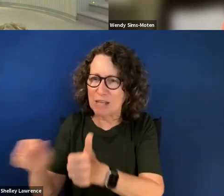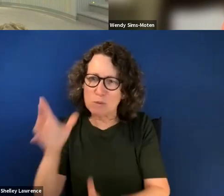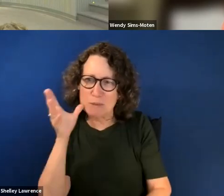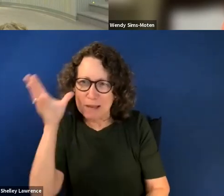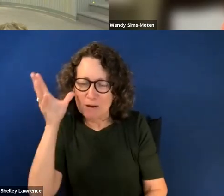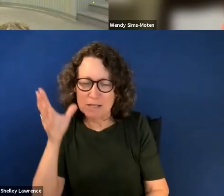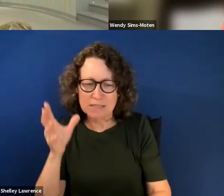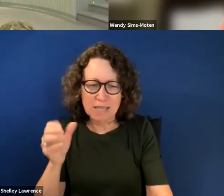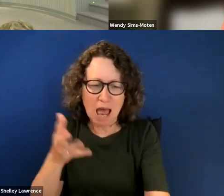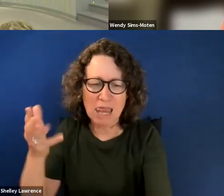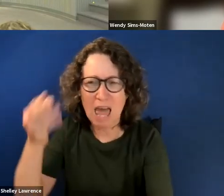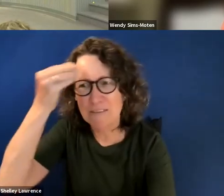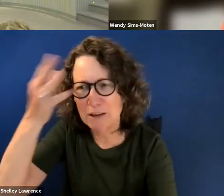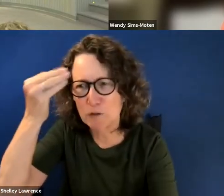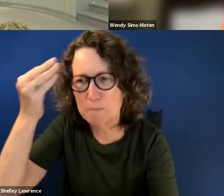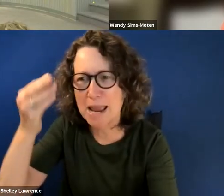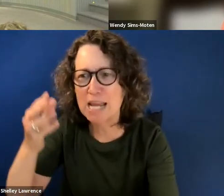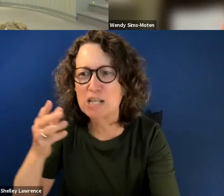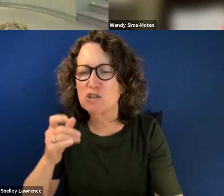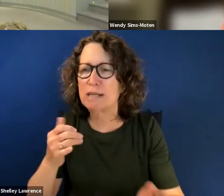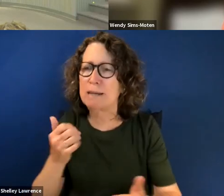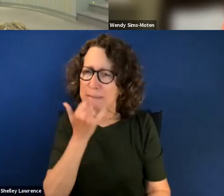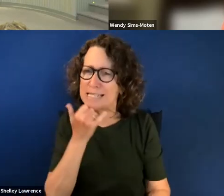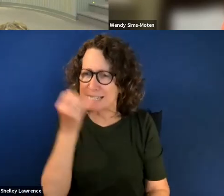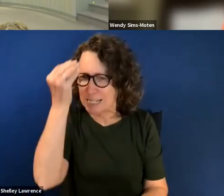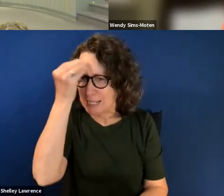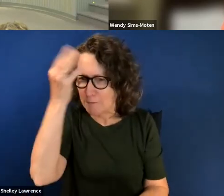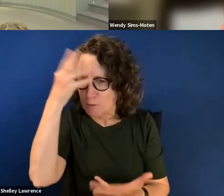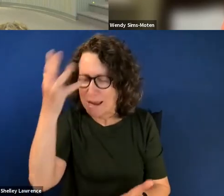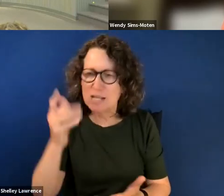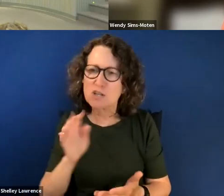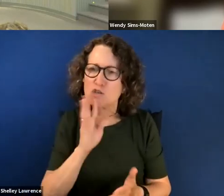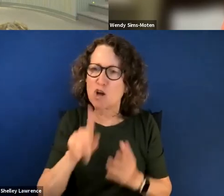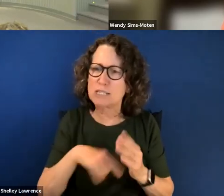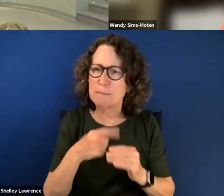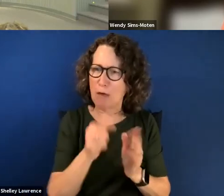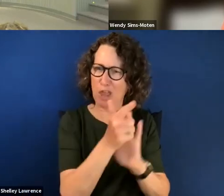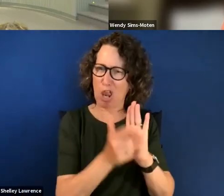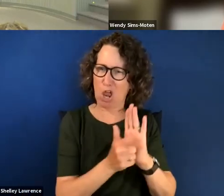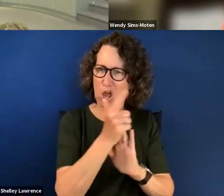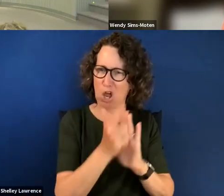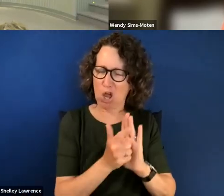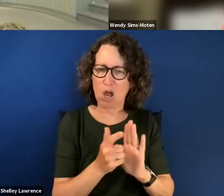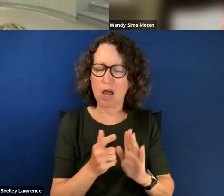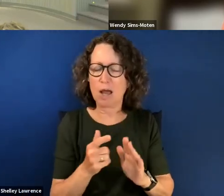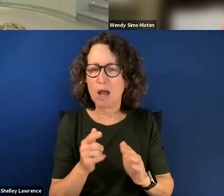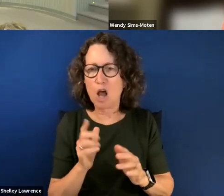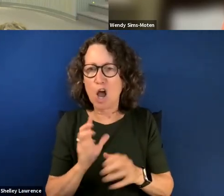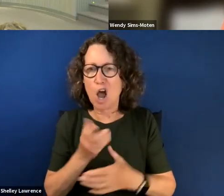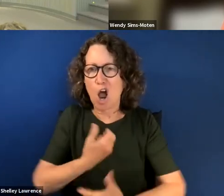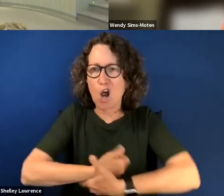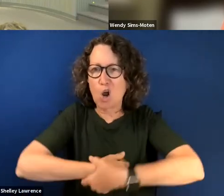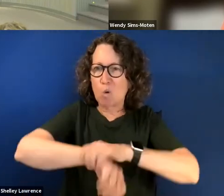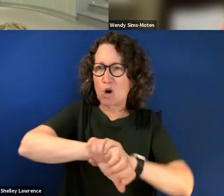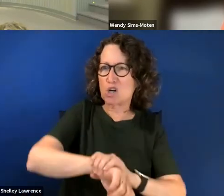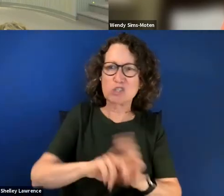lot of information you bring this label misinformation. I will talk about the law. First, coercion is not